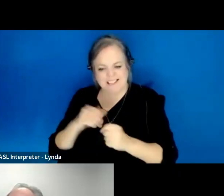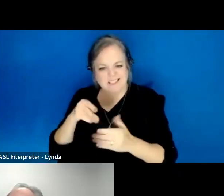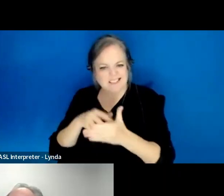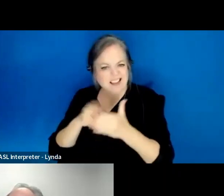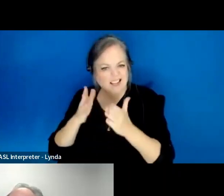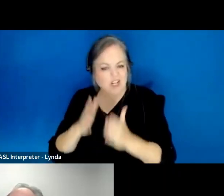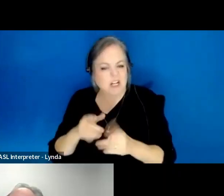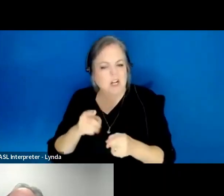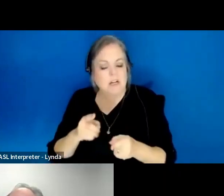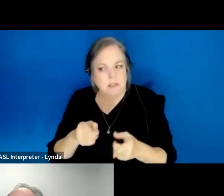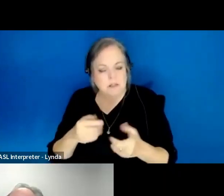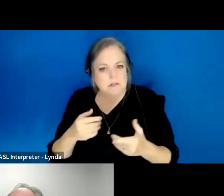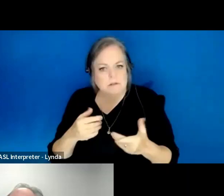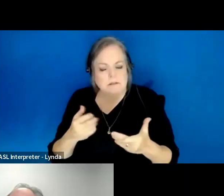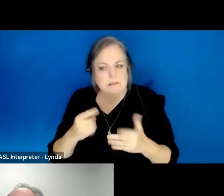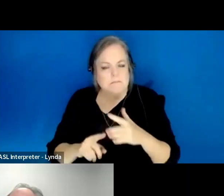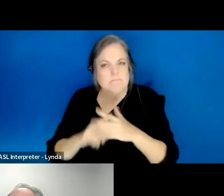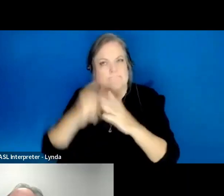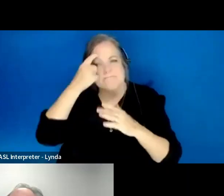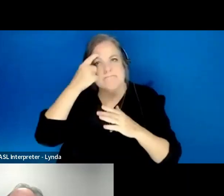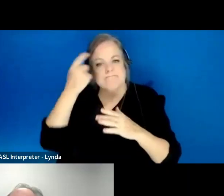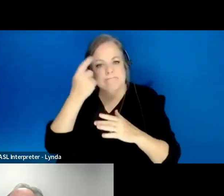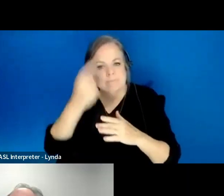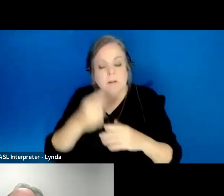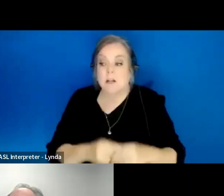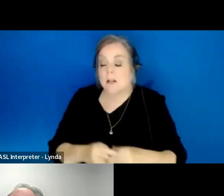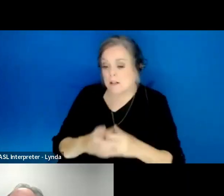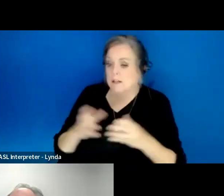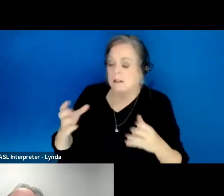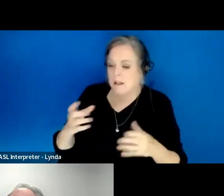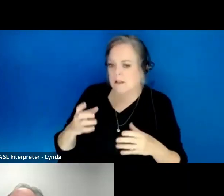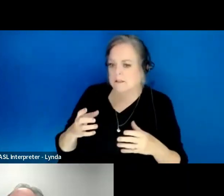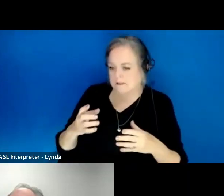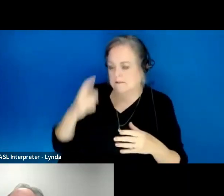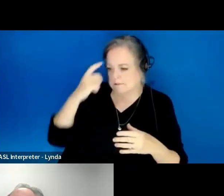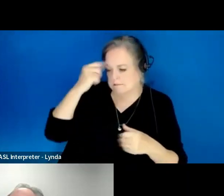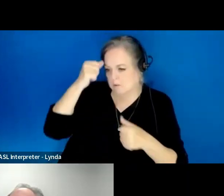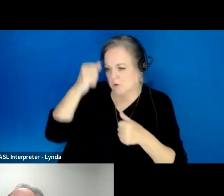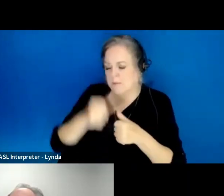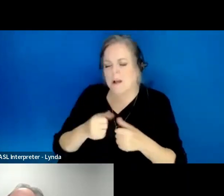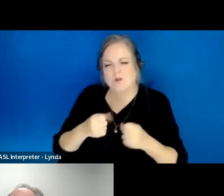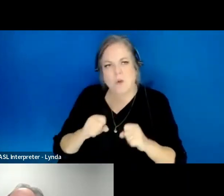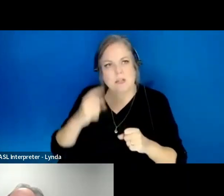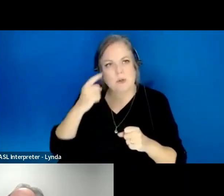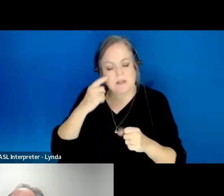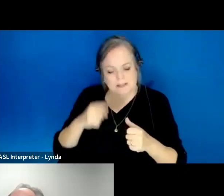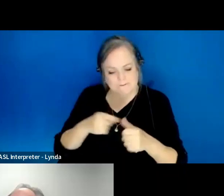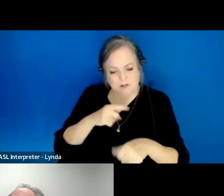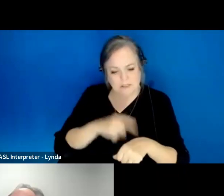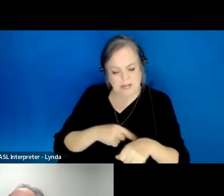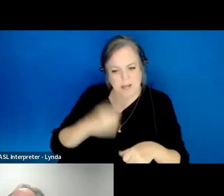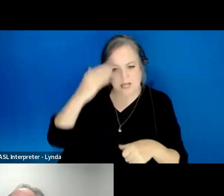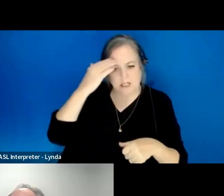What anything that stood out? Yeah, there's a lot that stood out, but I was just trying to think, like the first time I knew it